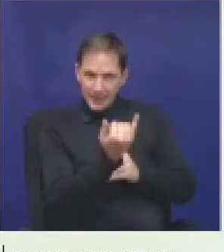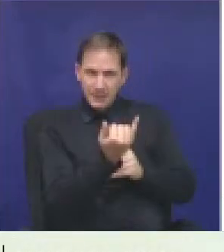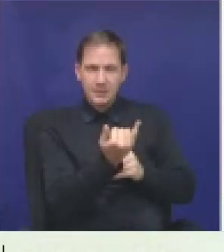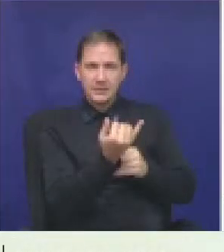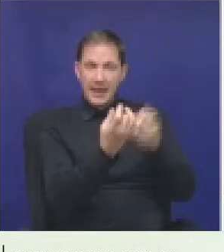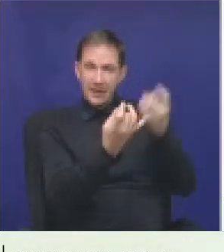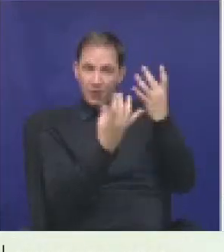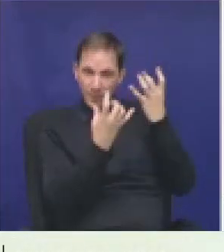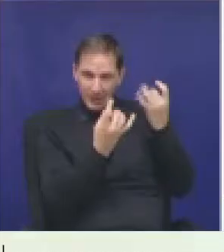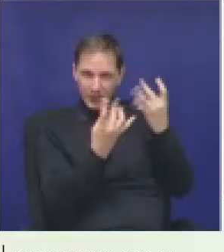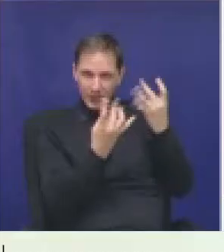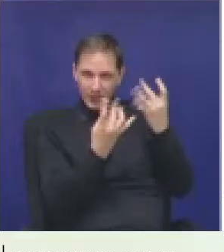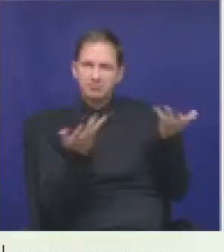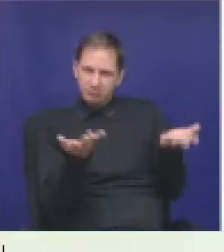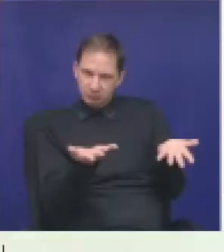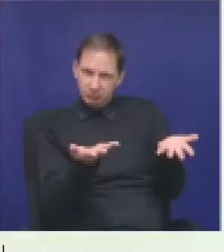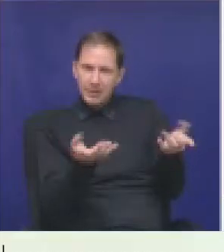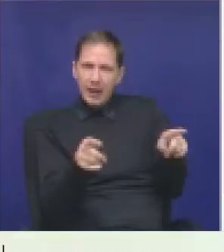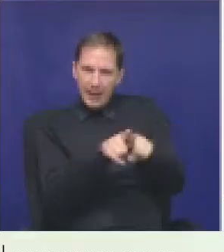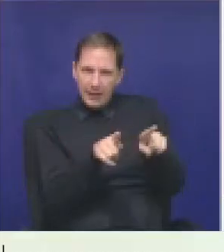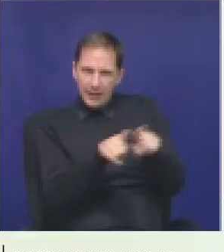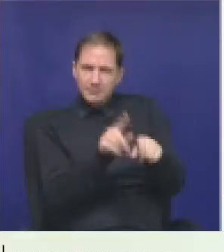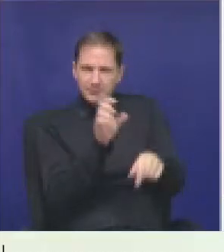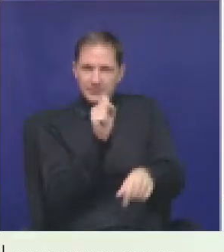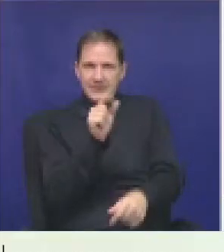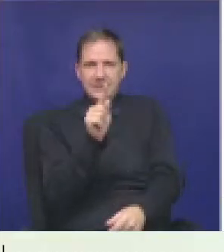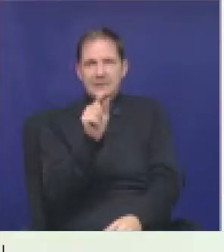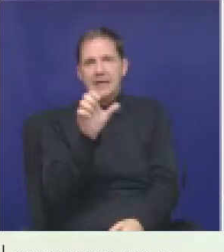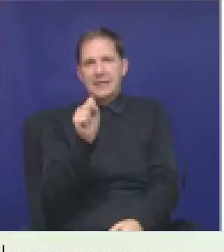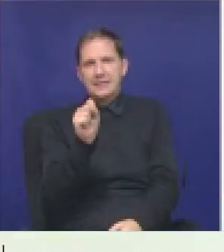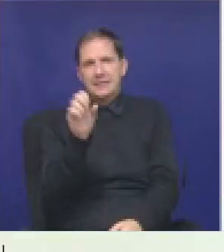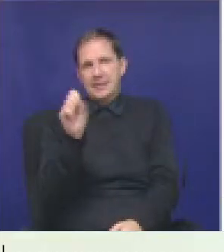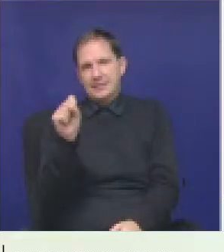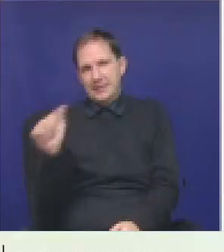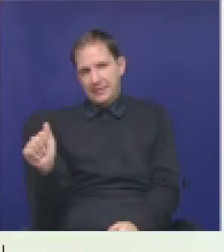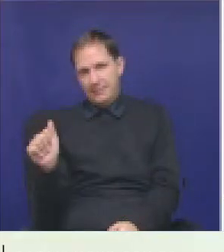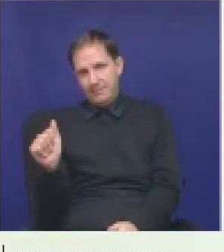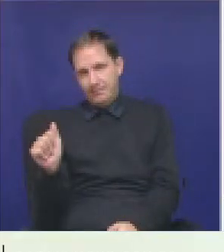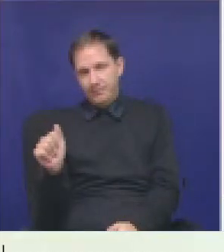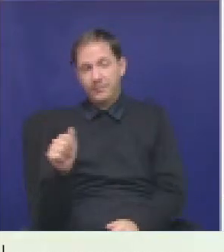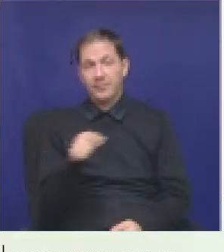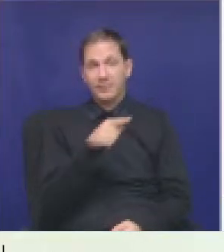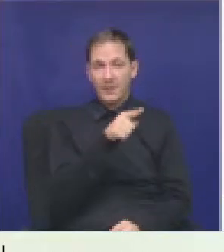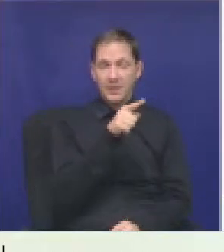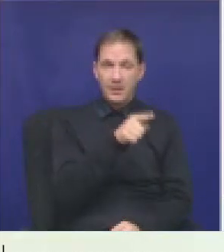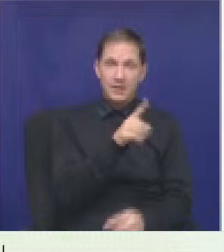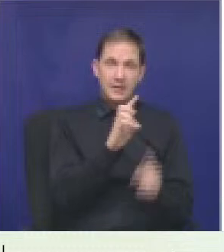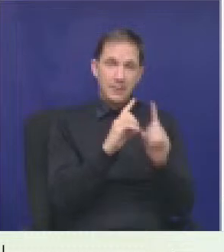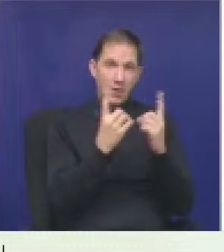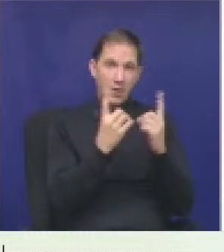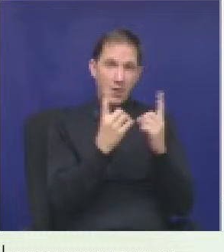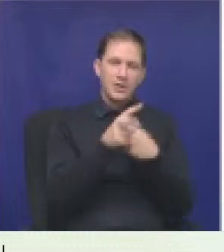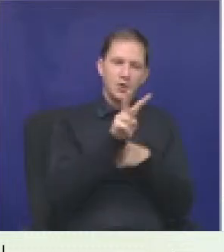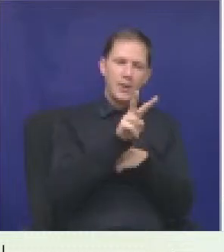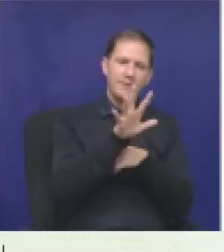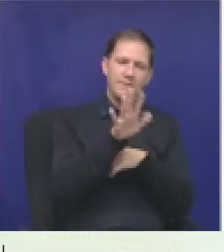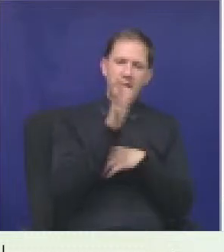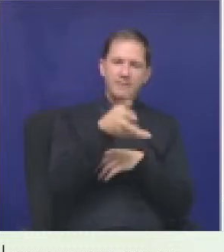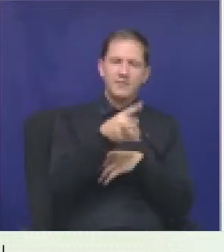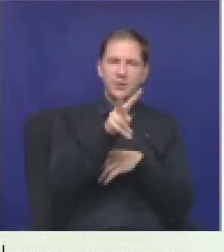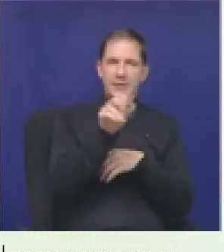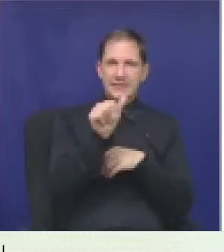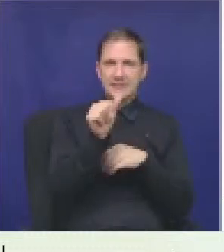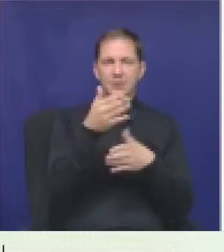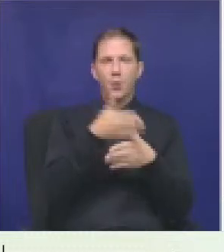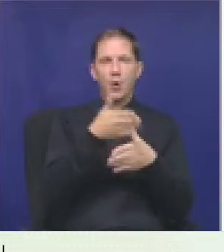Stats SA. The department's 2025-2026 work program is bold in scope